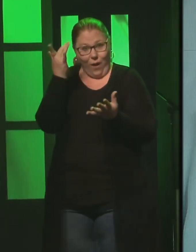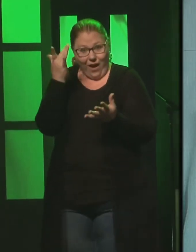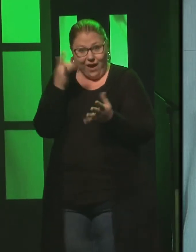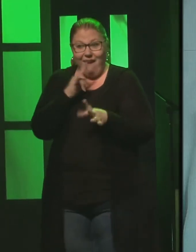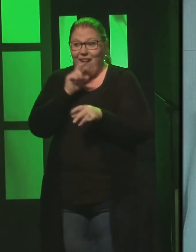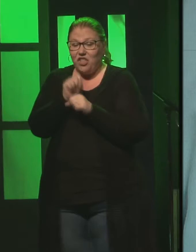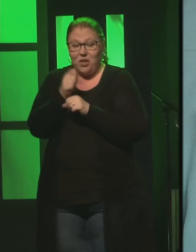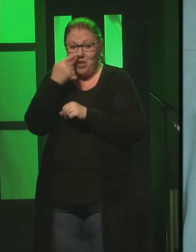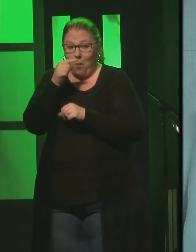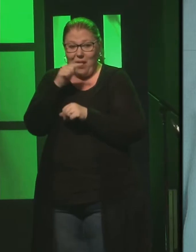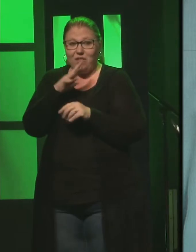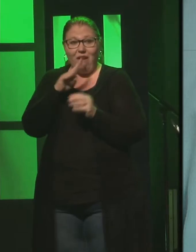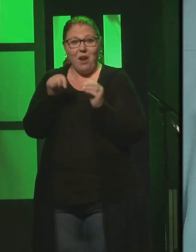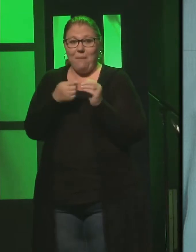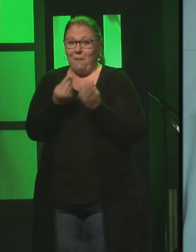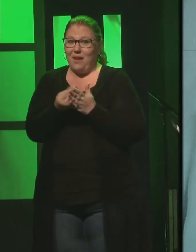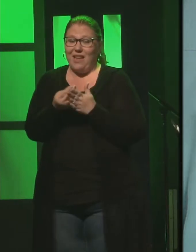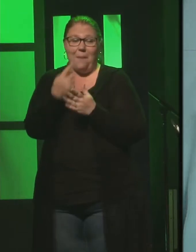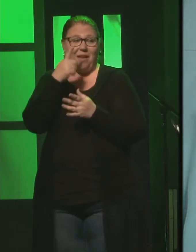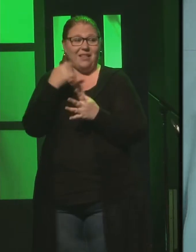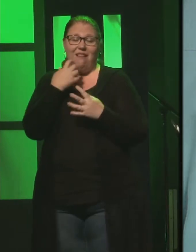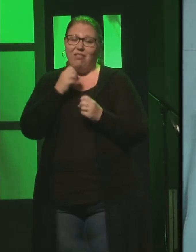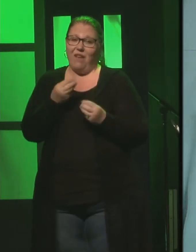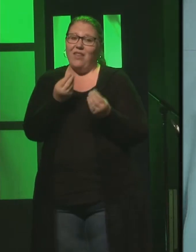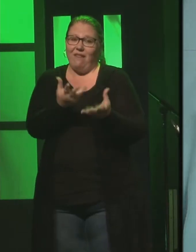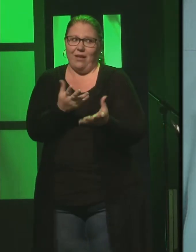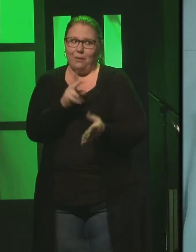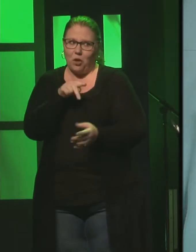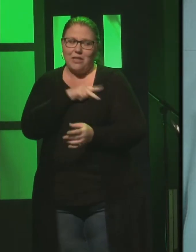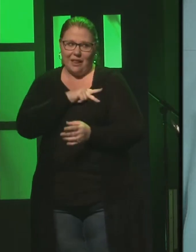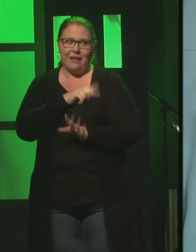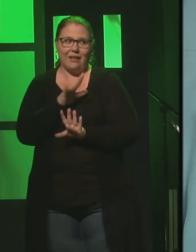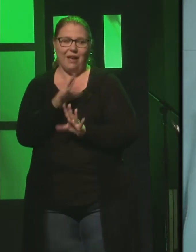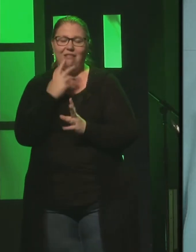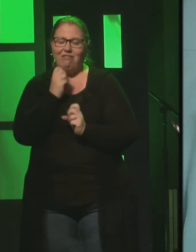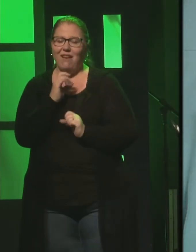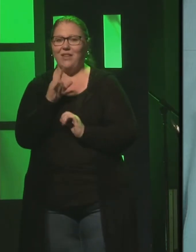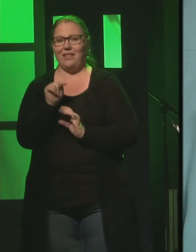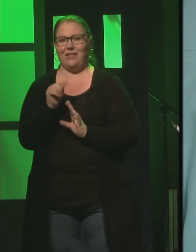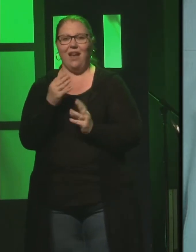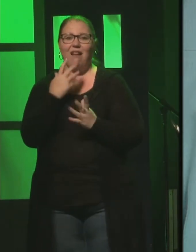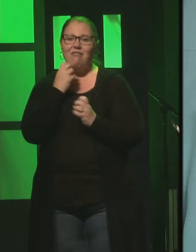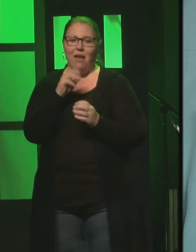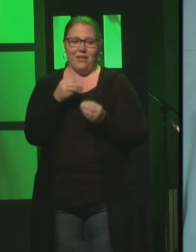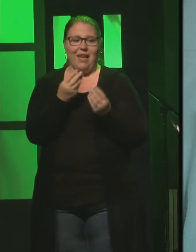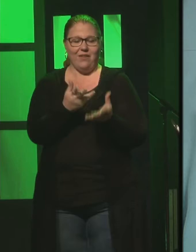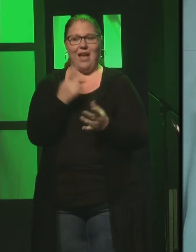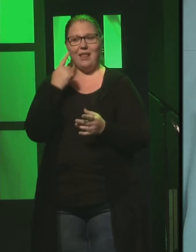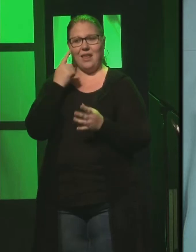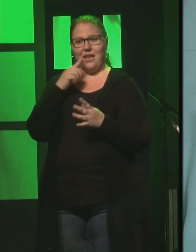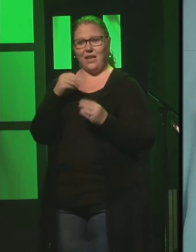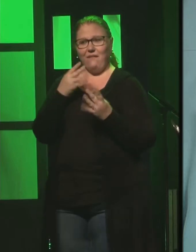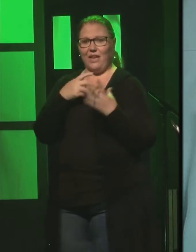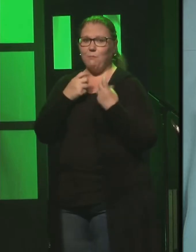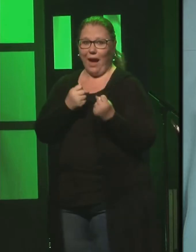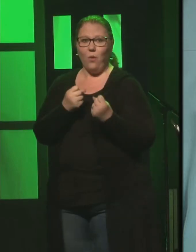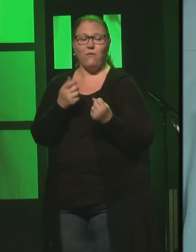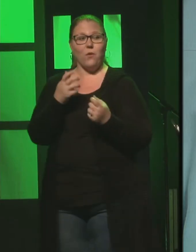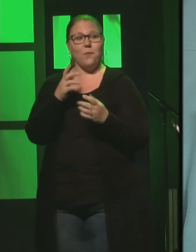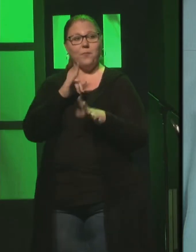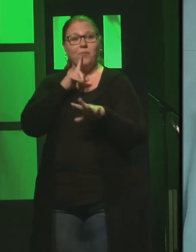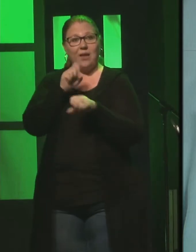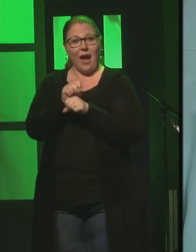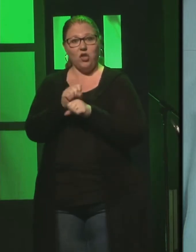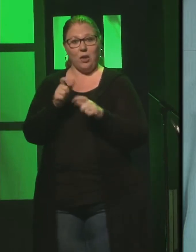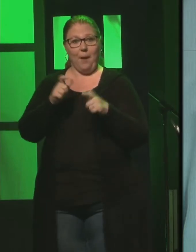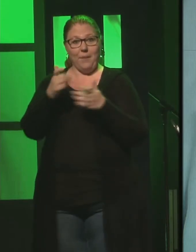actually don't mind talking about giving because I love giving personally. I love it. I love giving. I think giving is so powerful. Giving is actually